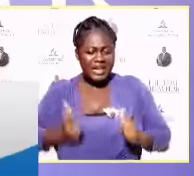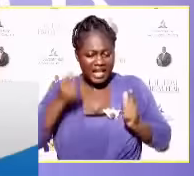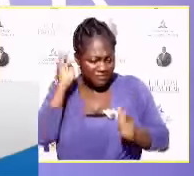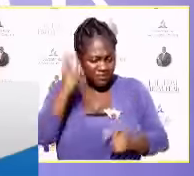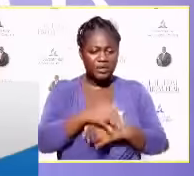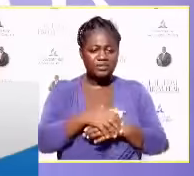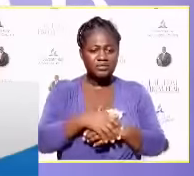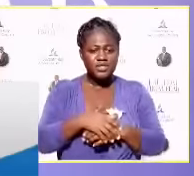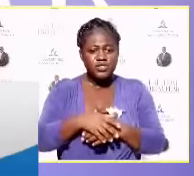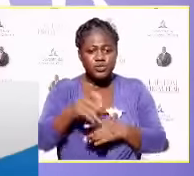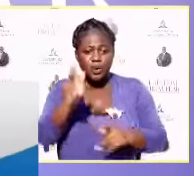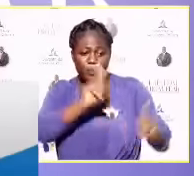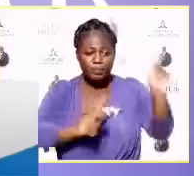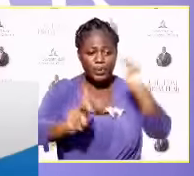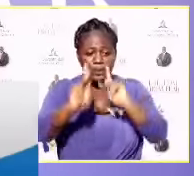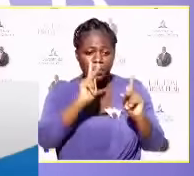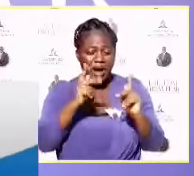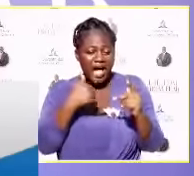of their own selves.